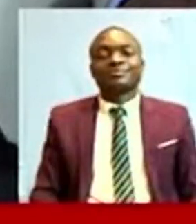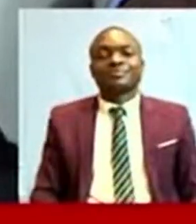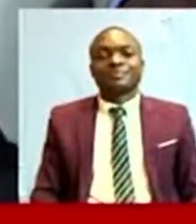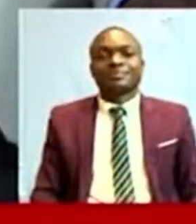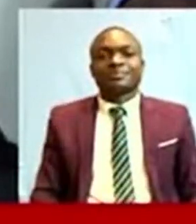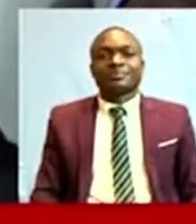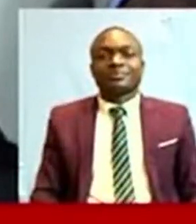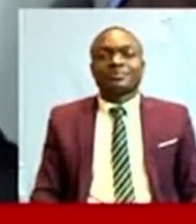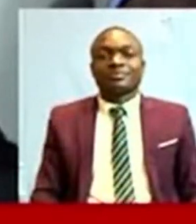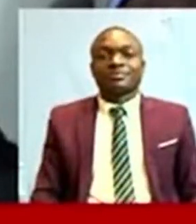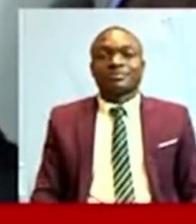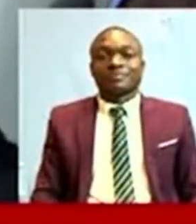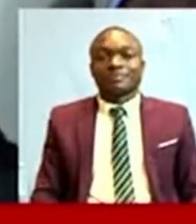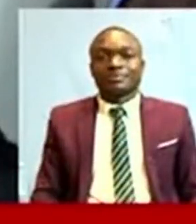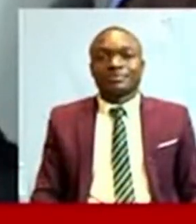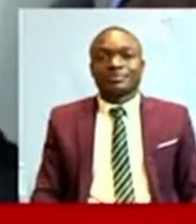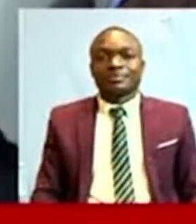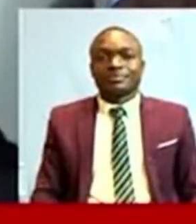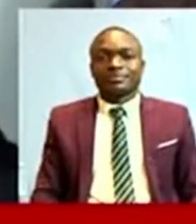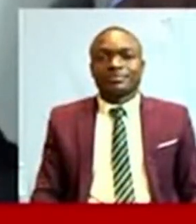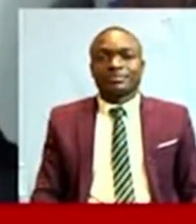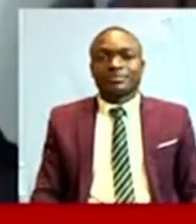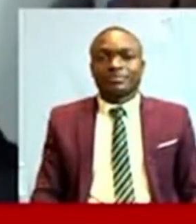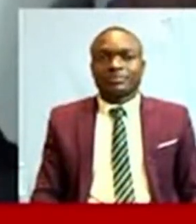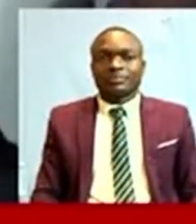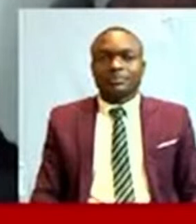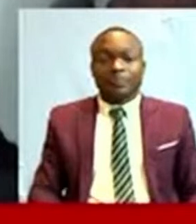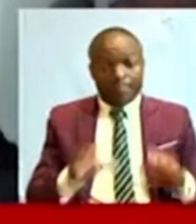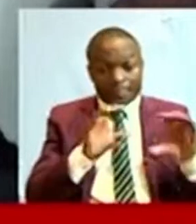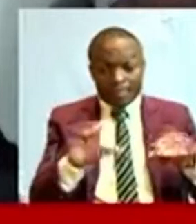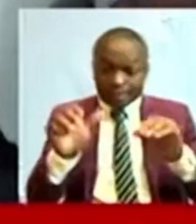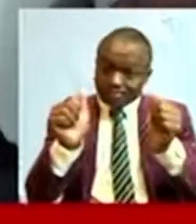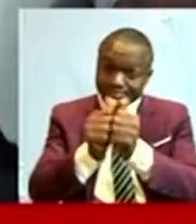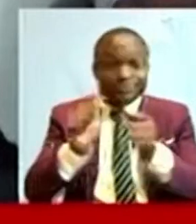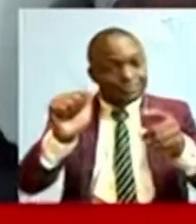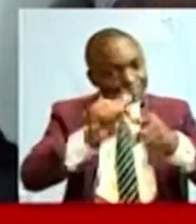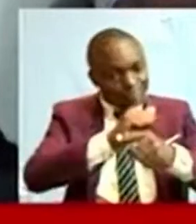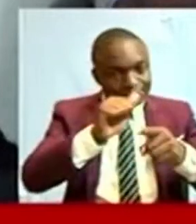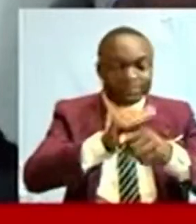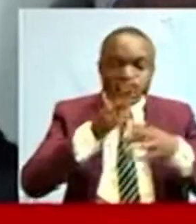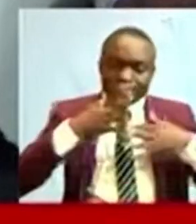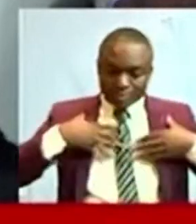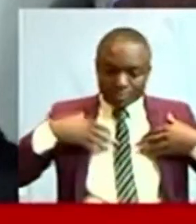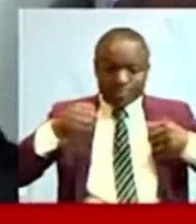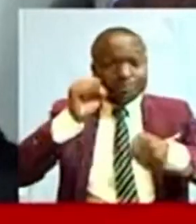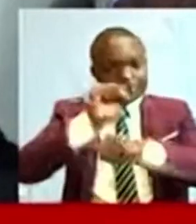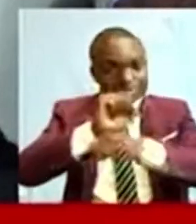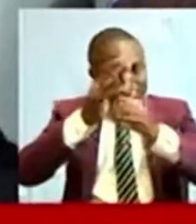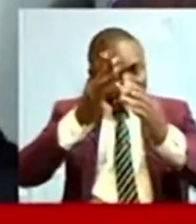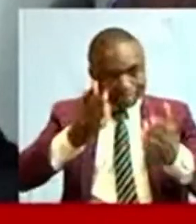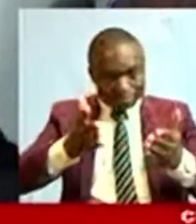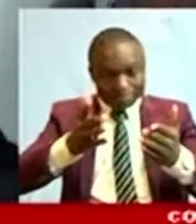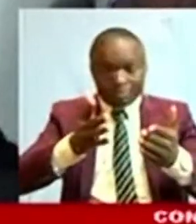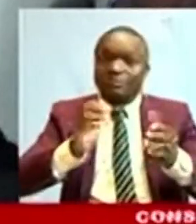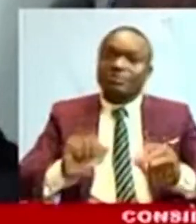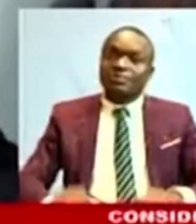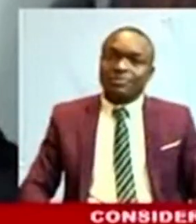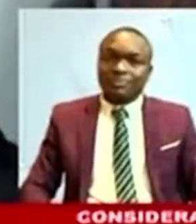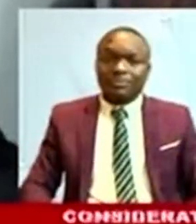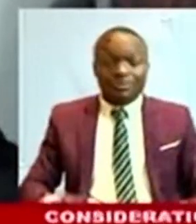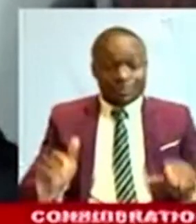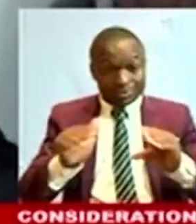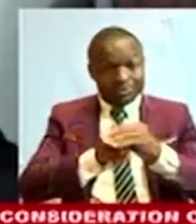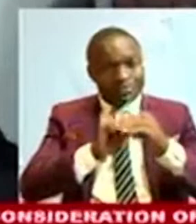And also that goes to do with training of health workers or health providers in cancer